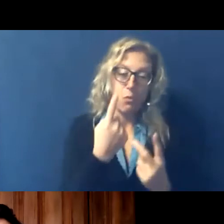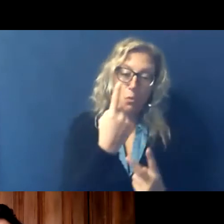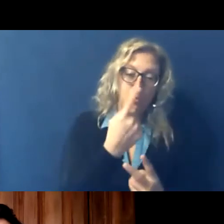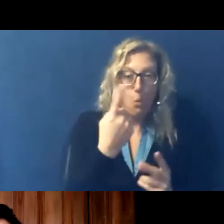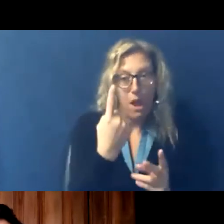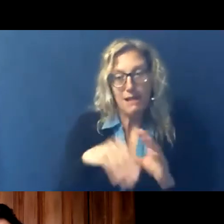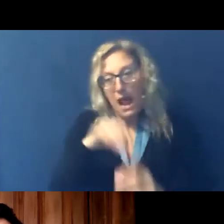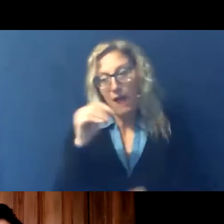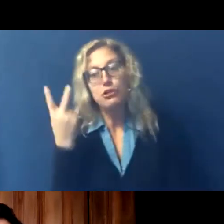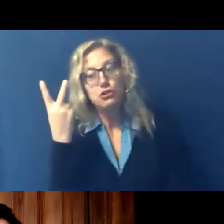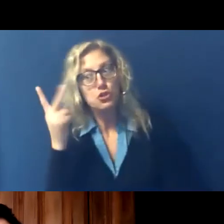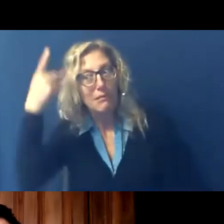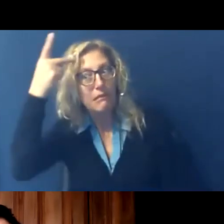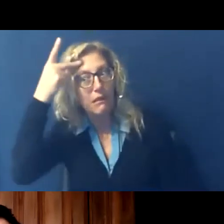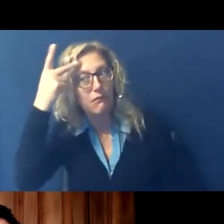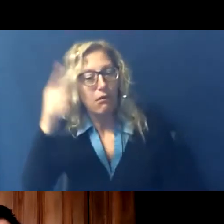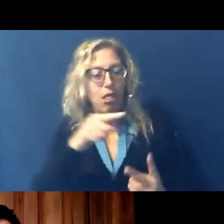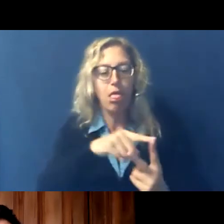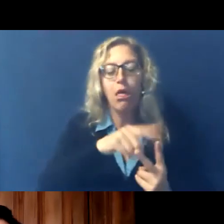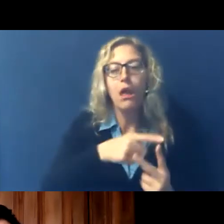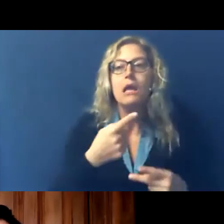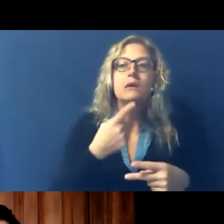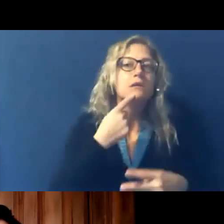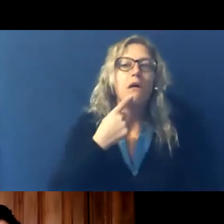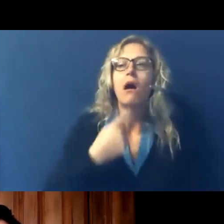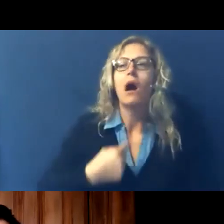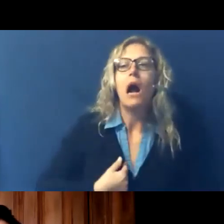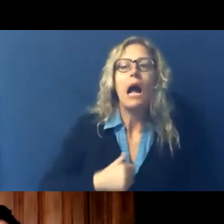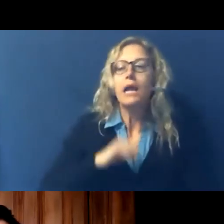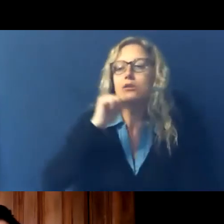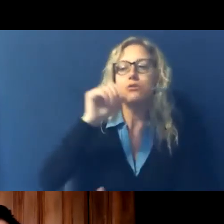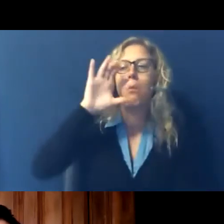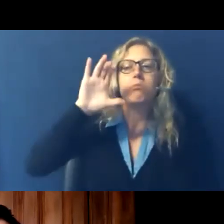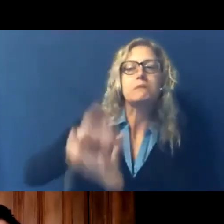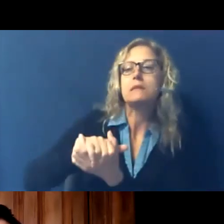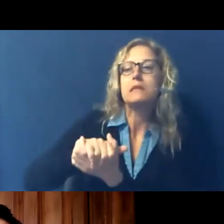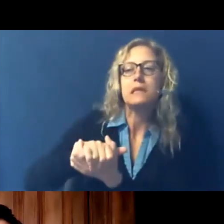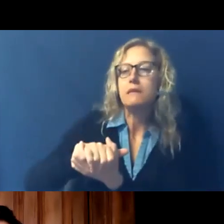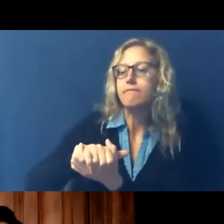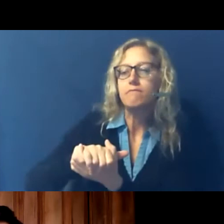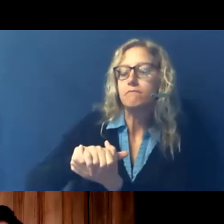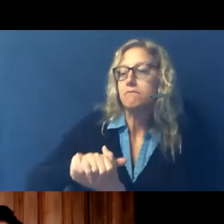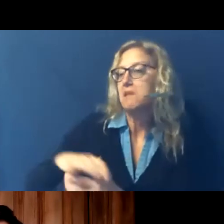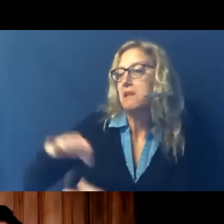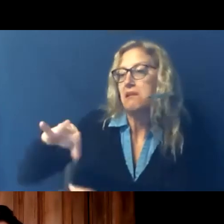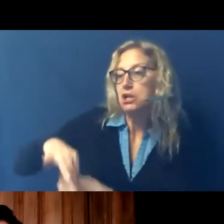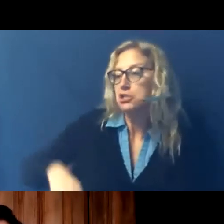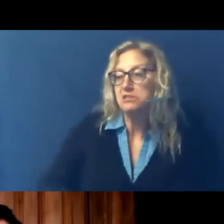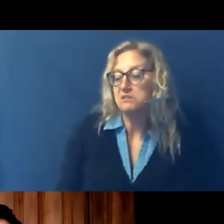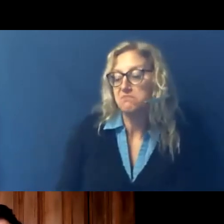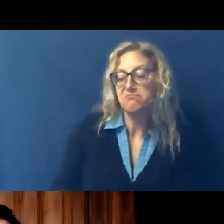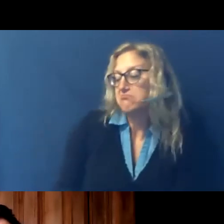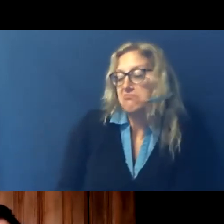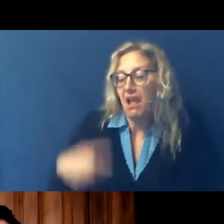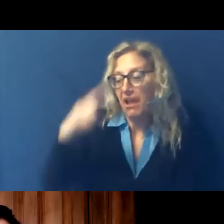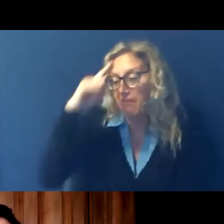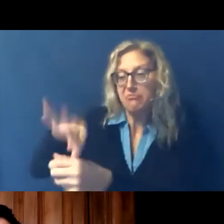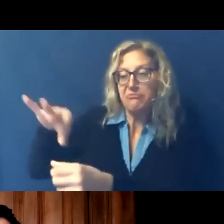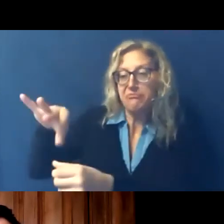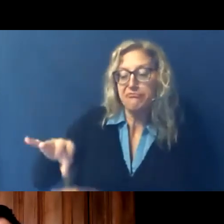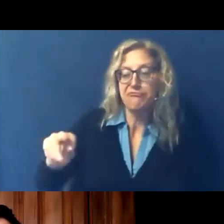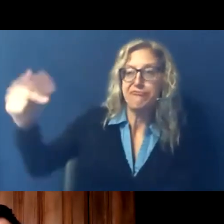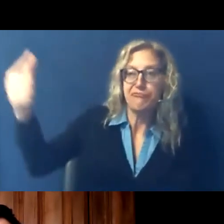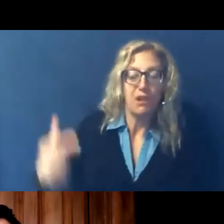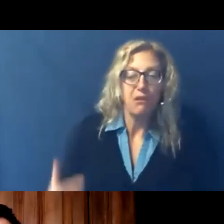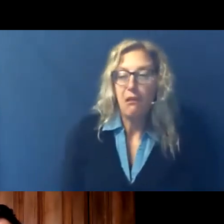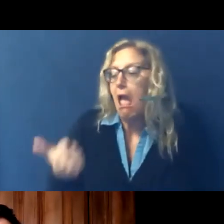parties in the country is signaling that it does not believe in elections anymore, that any election